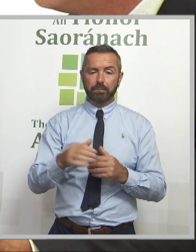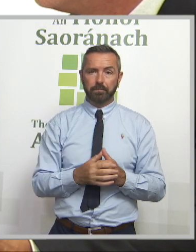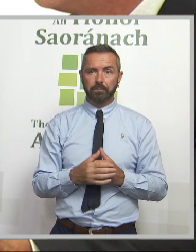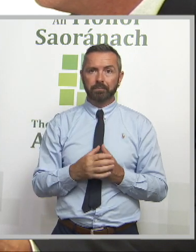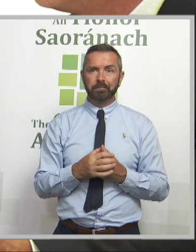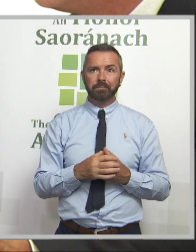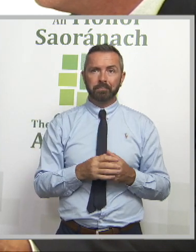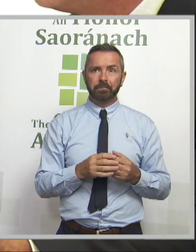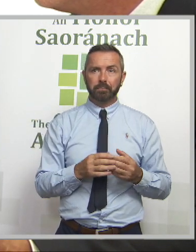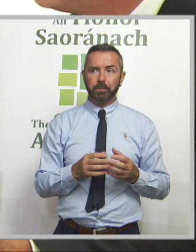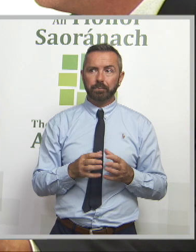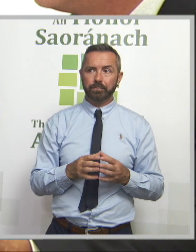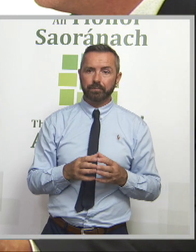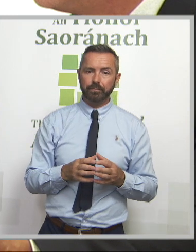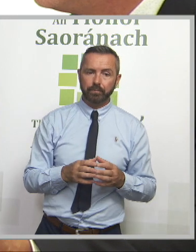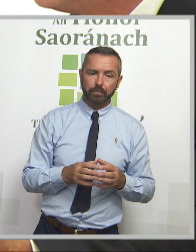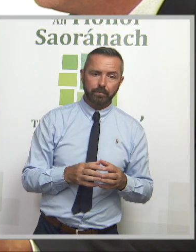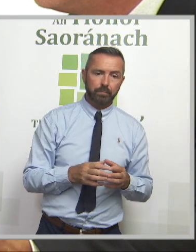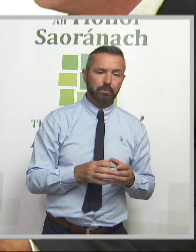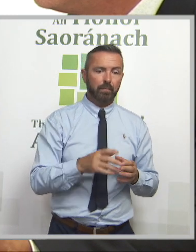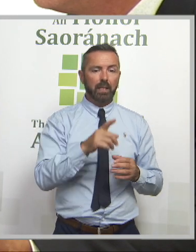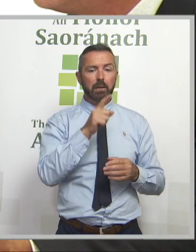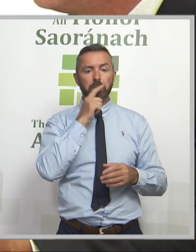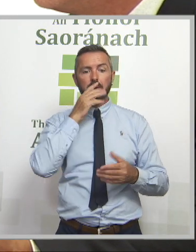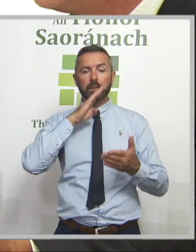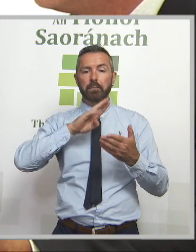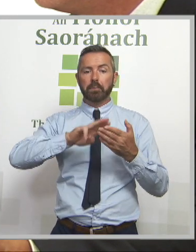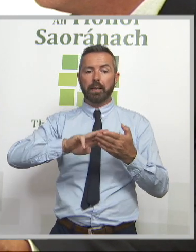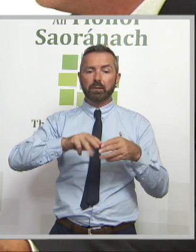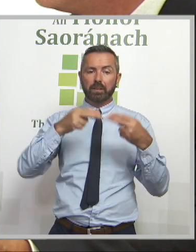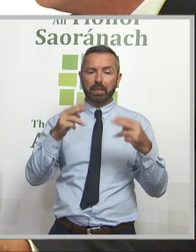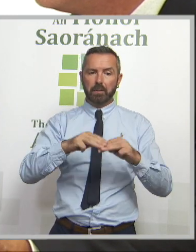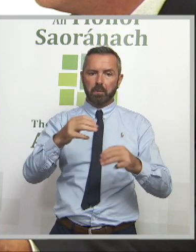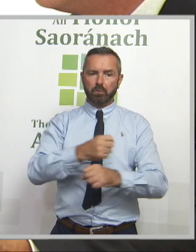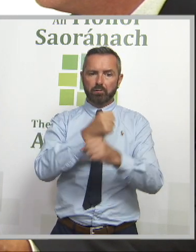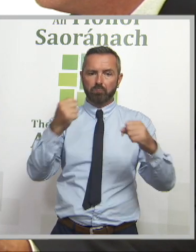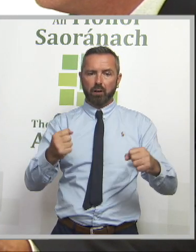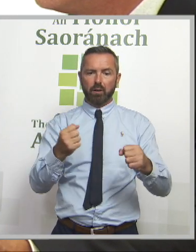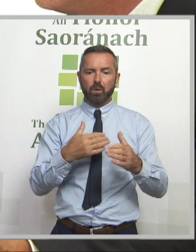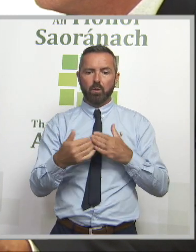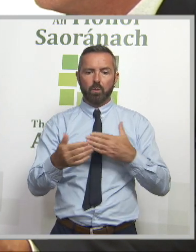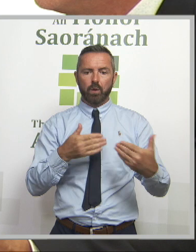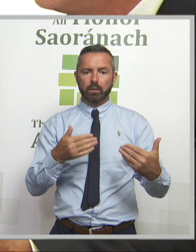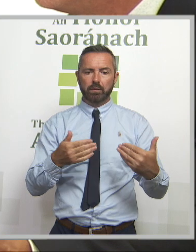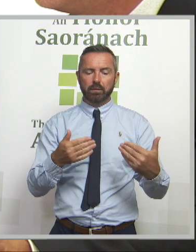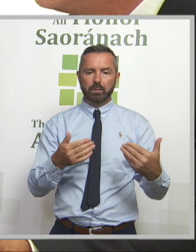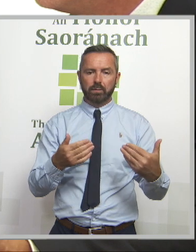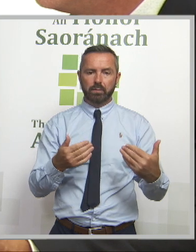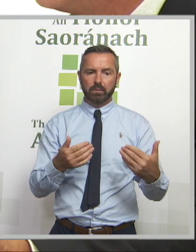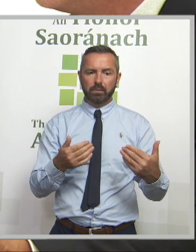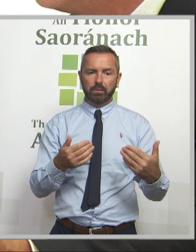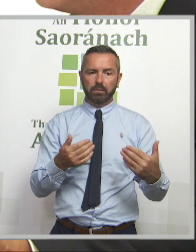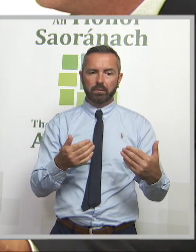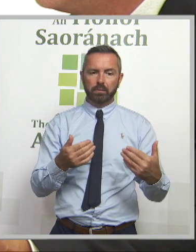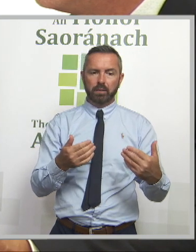but the message needs to go out there more strongly. I would suggest that who